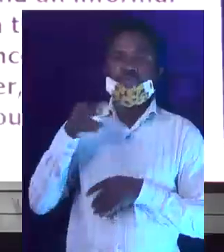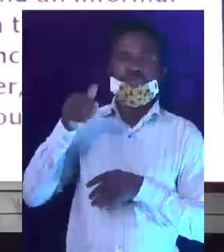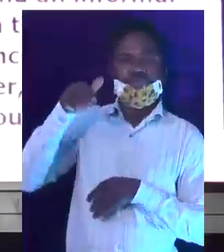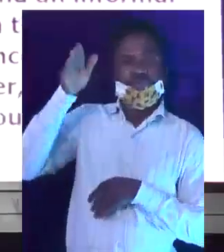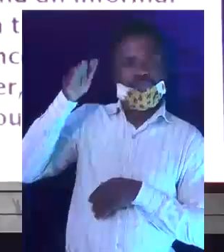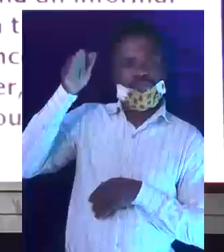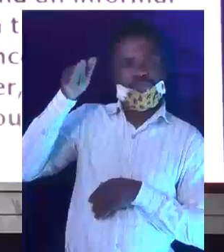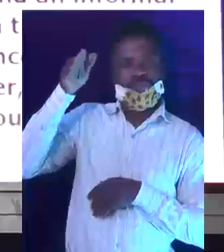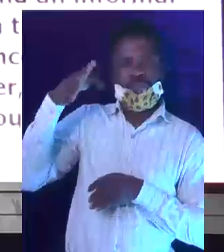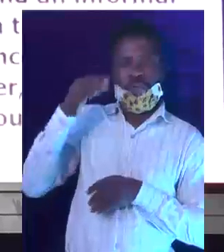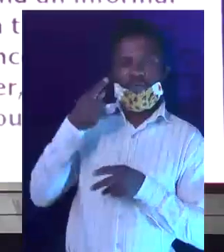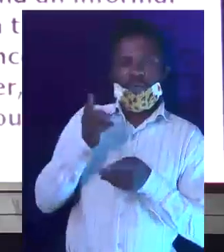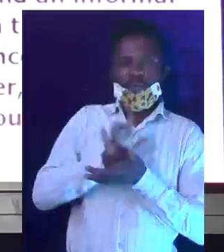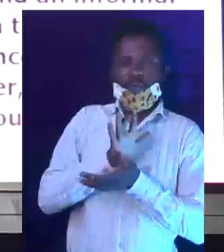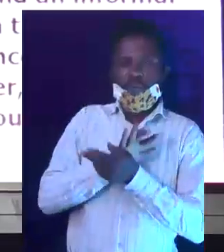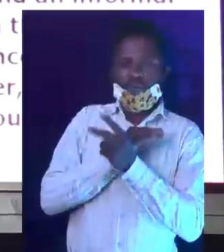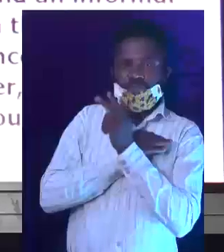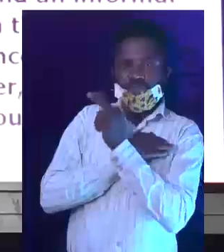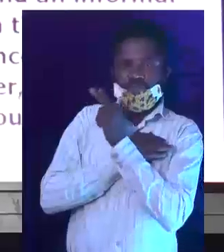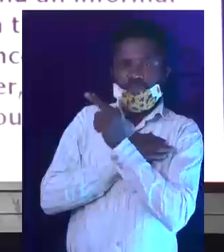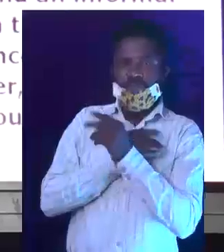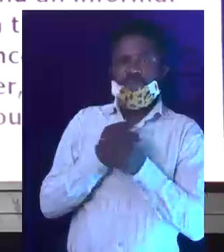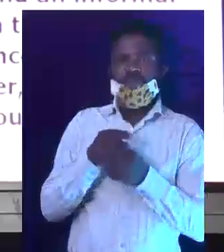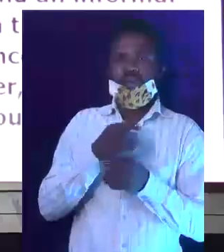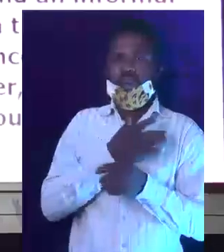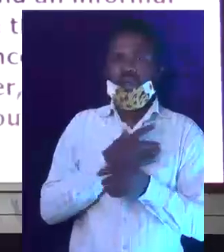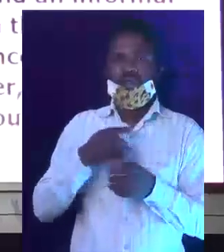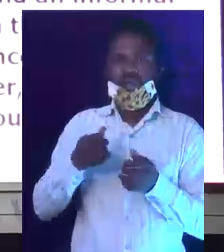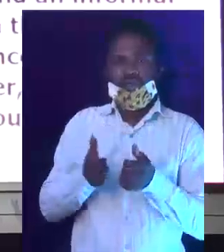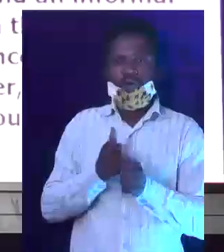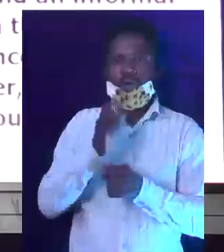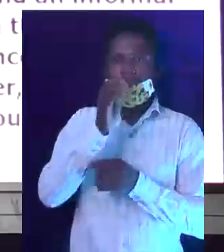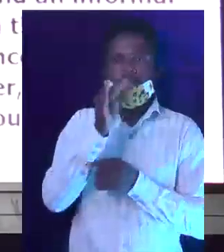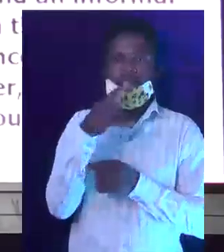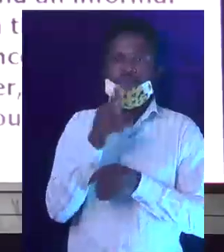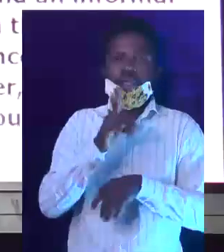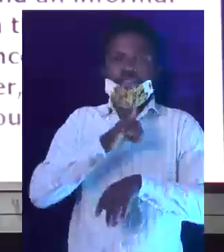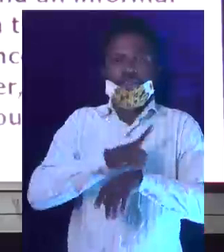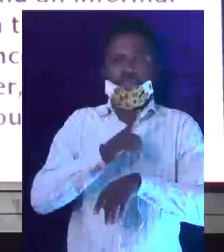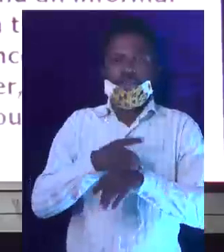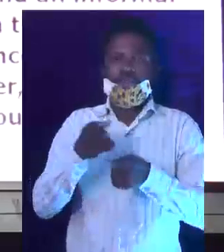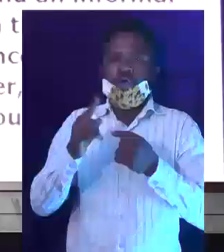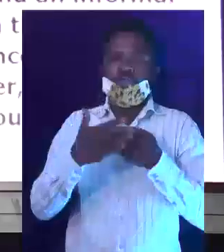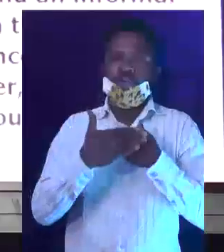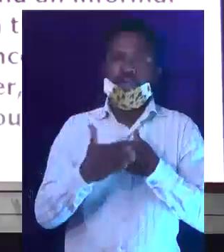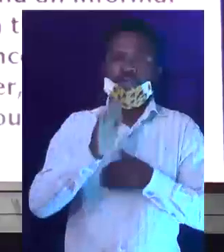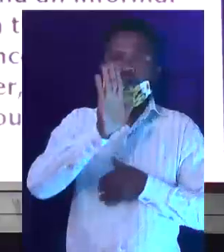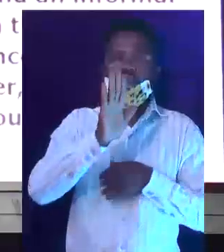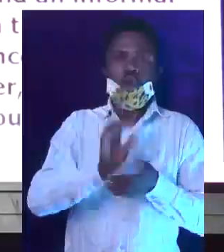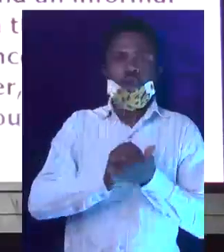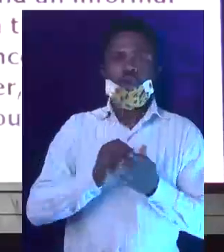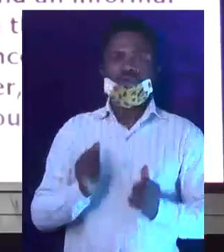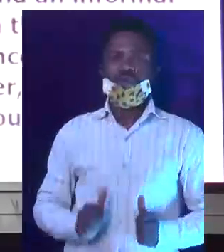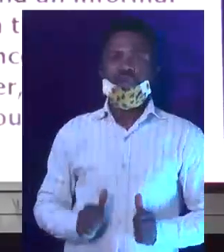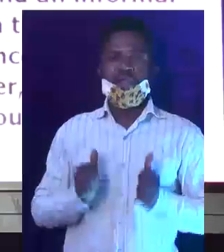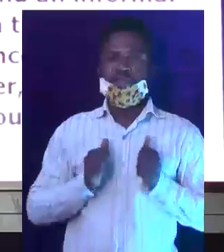right-hand corner of the paper, followed by the date. The date comes after your own address